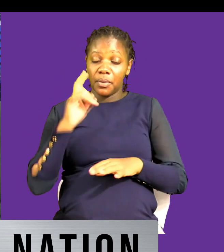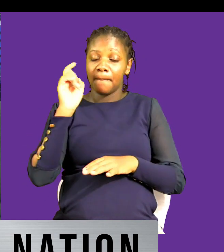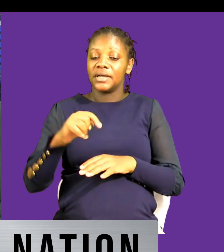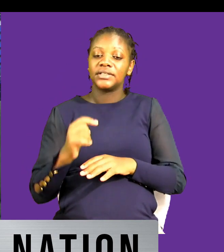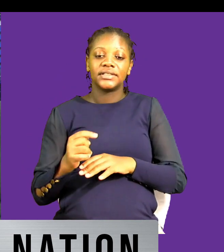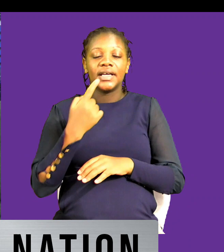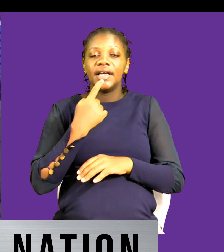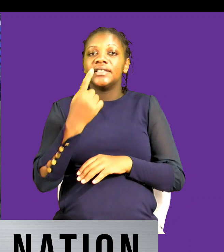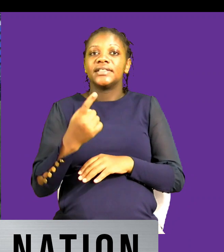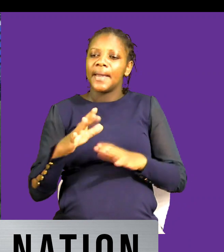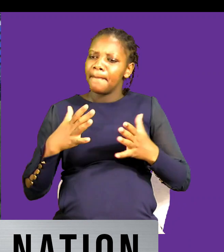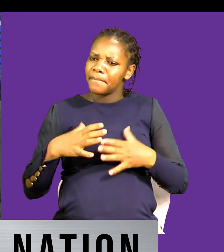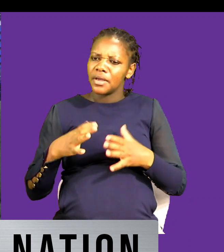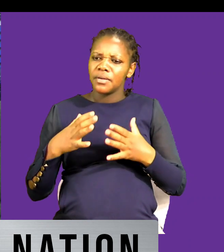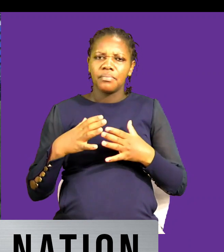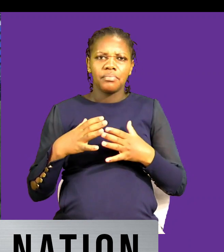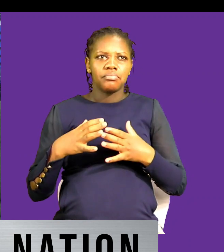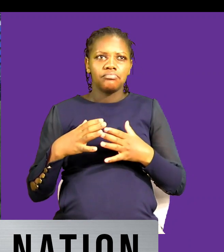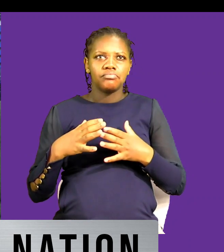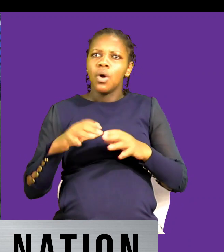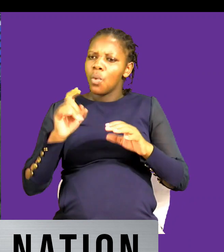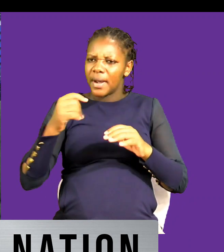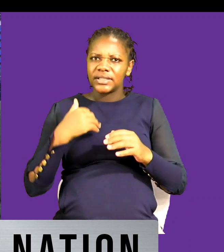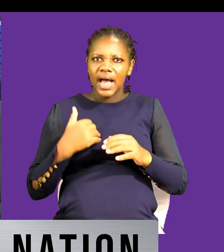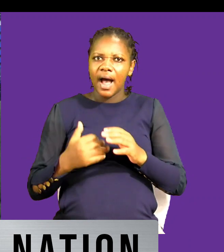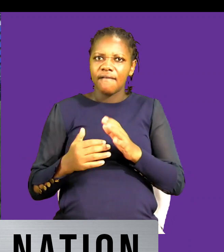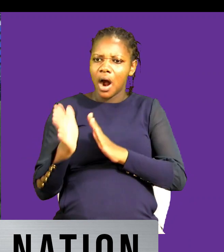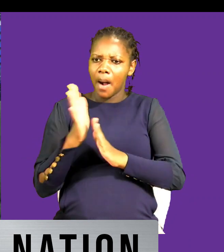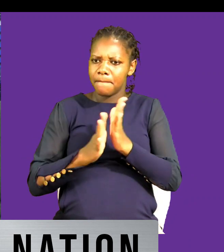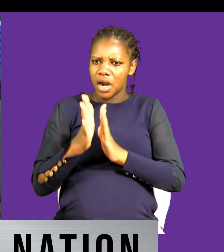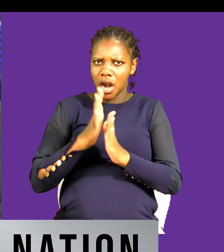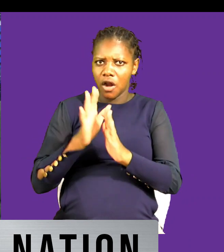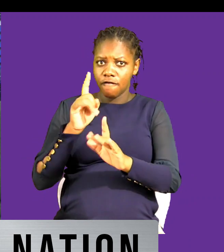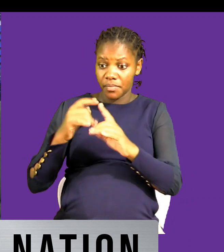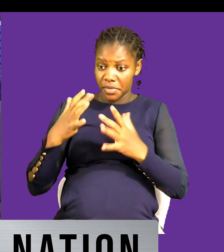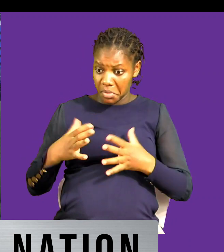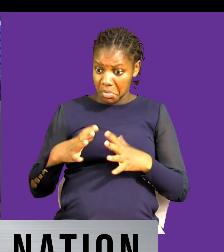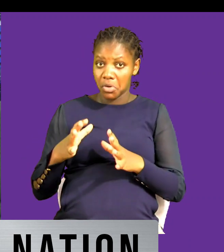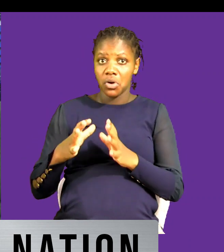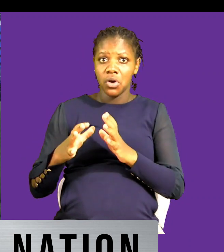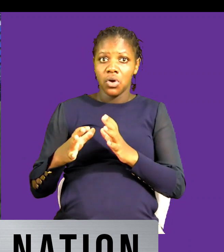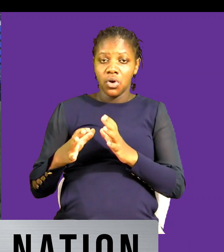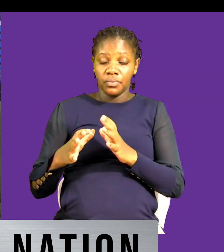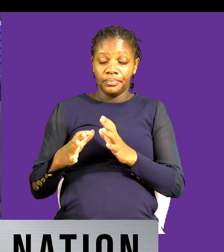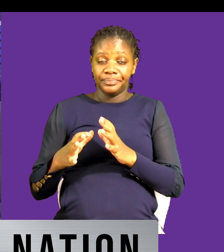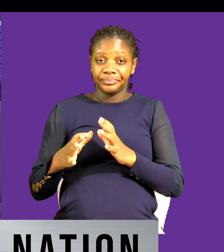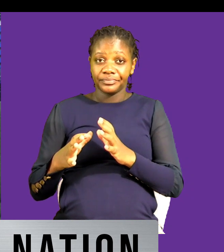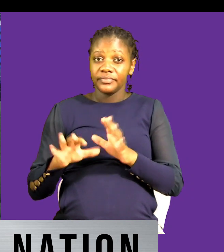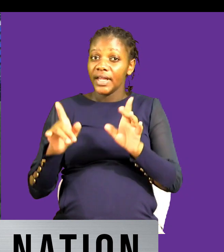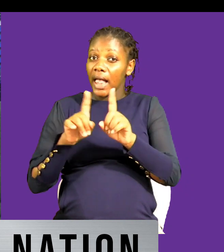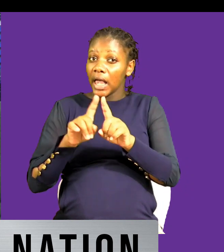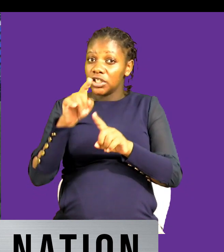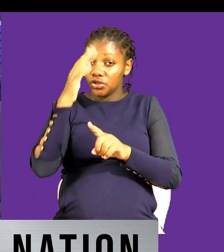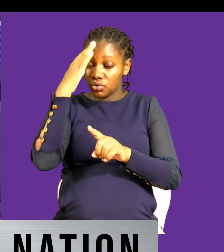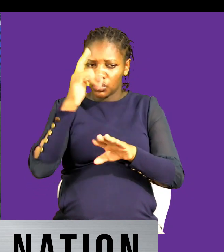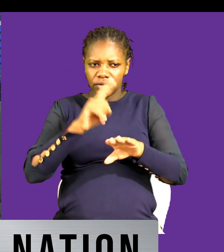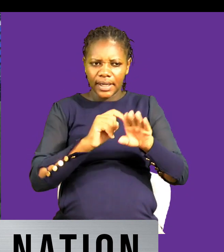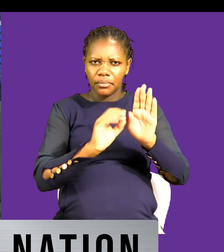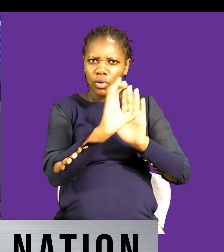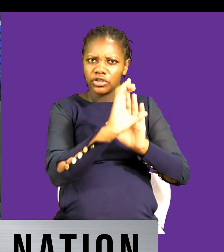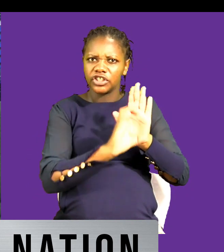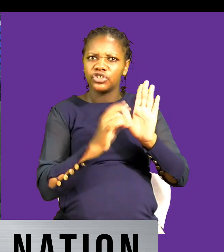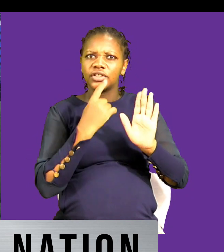the people-centric kind of an arrangement that this constitution is talking about. When the constitution says